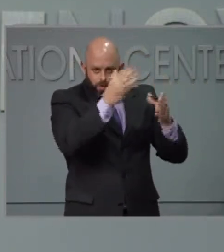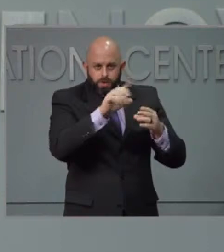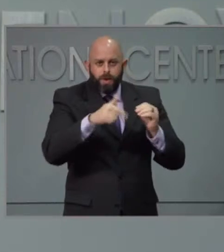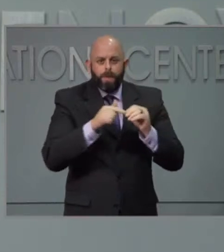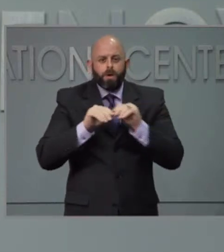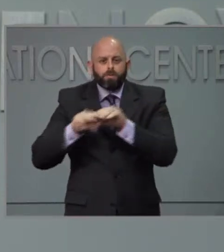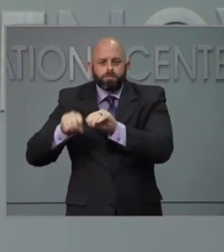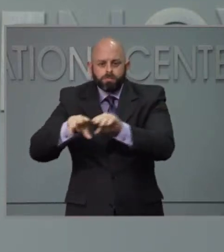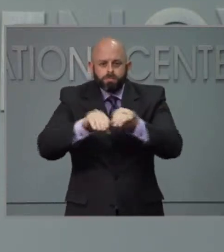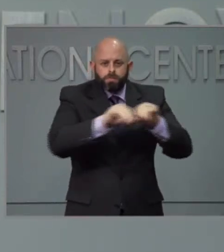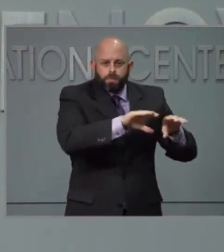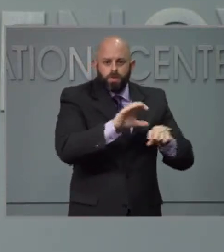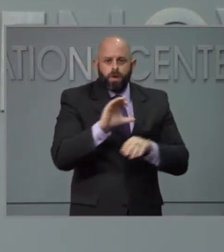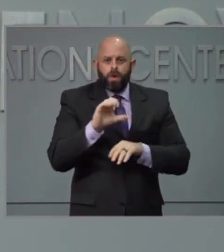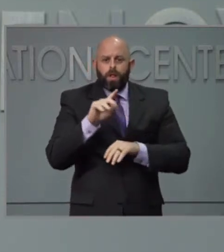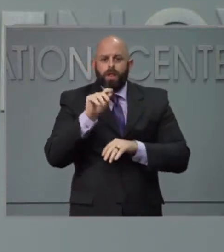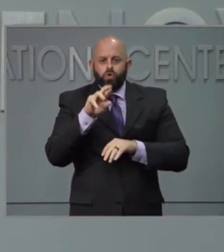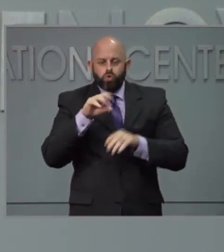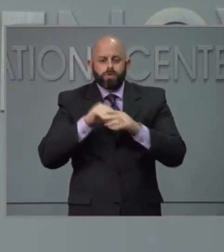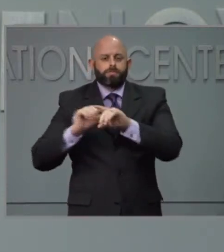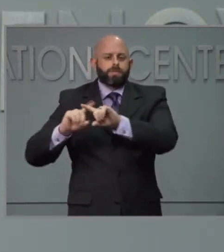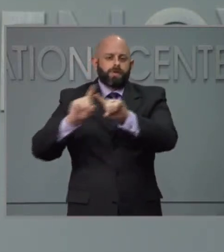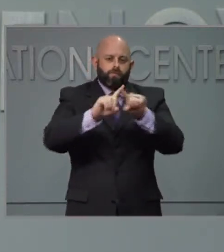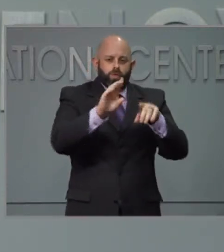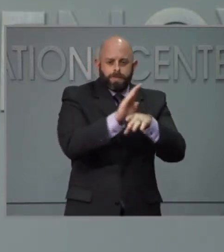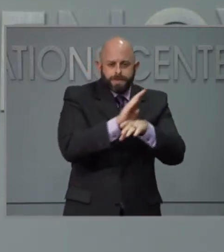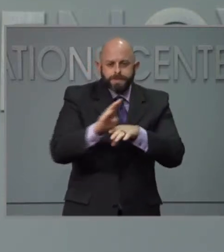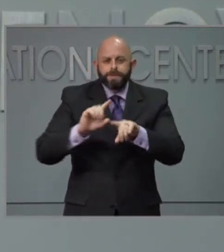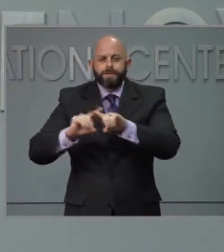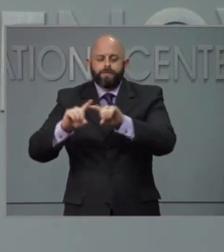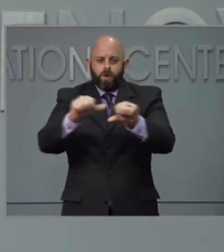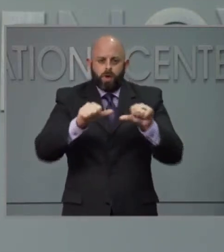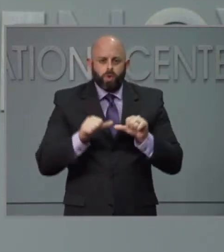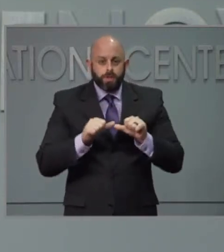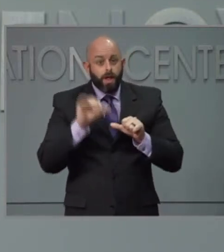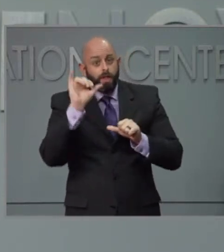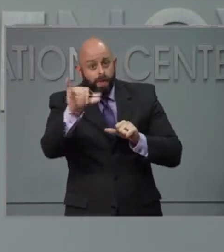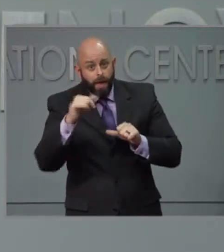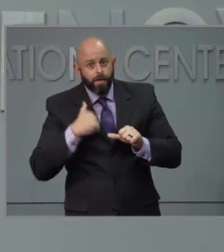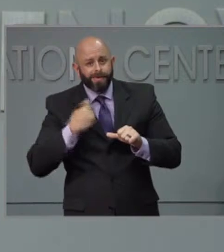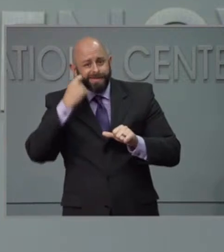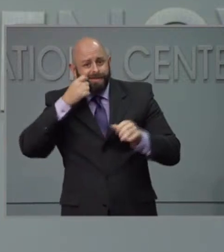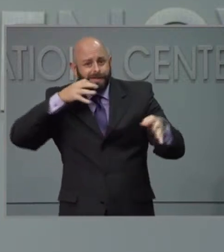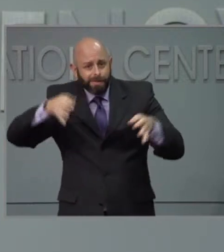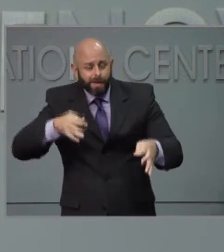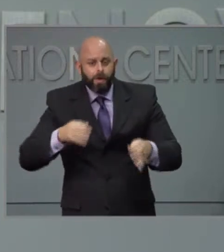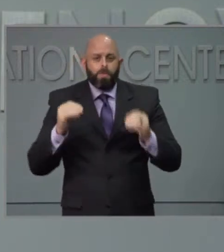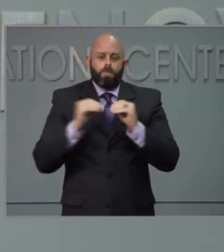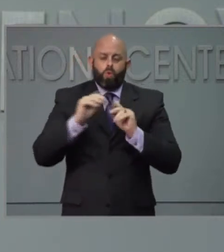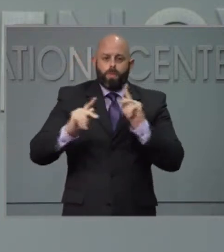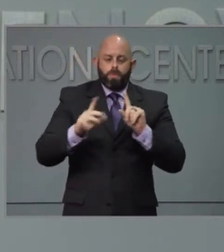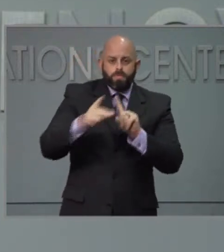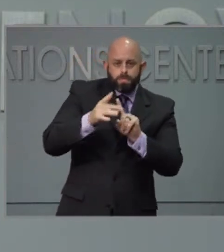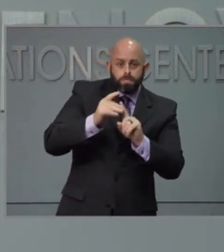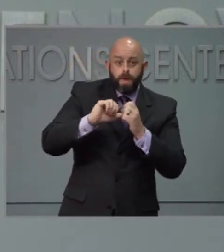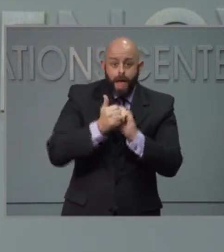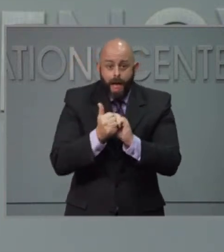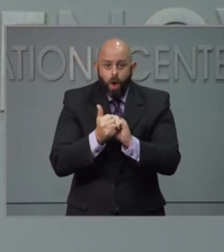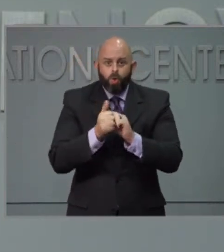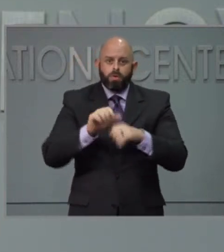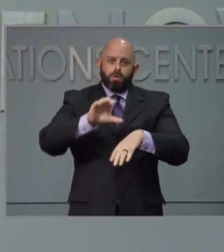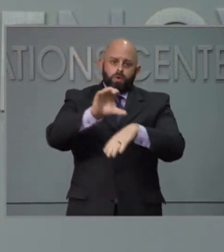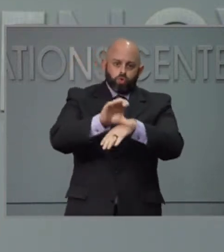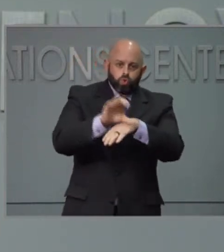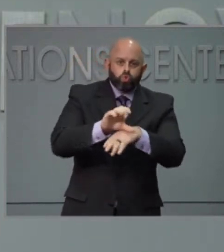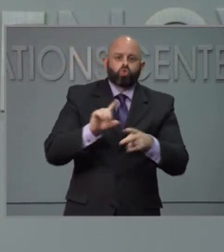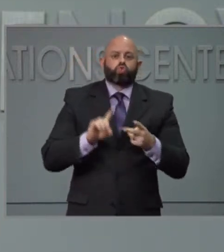we've shared today that we're seeing an increase in these informal social gatherings. We're seeing an increase in religious settings. So